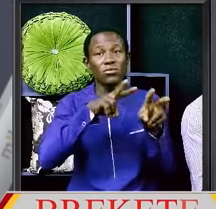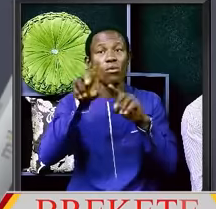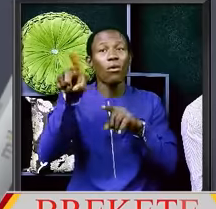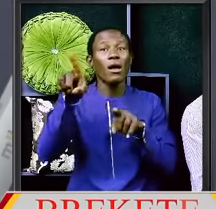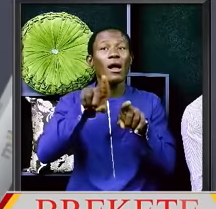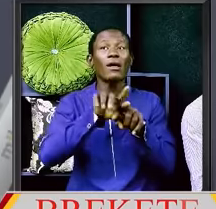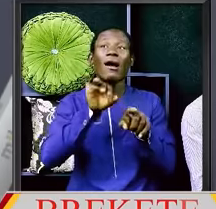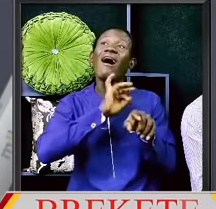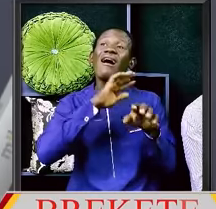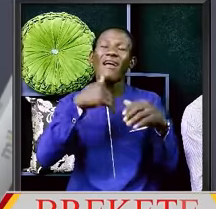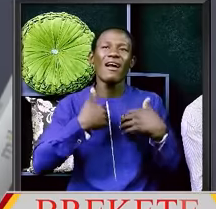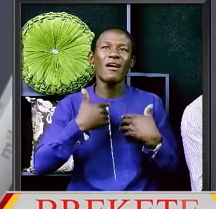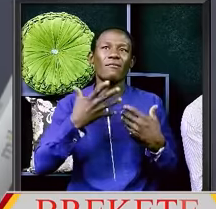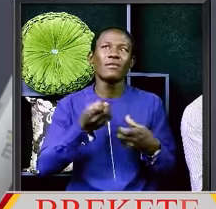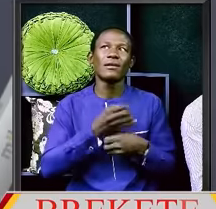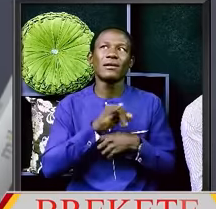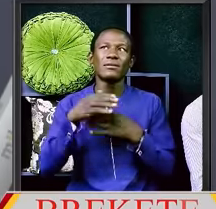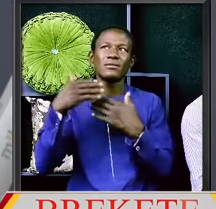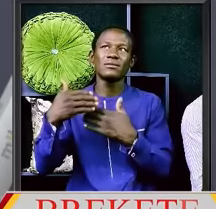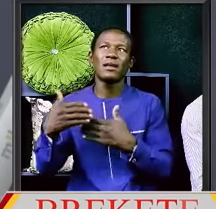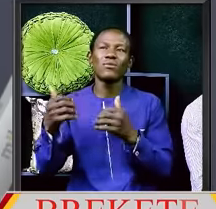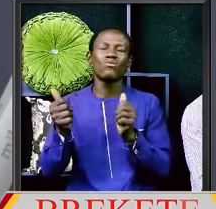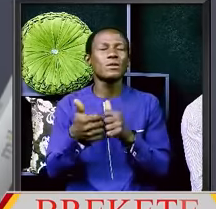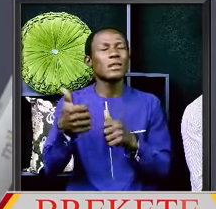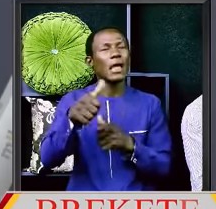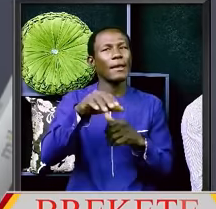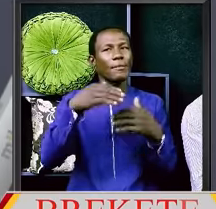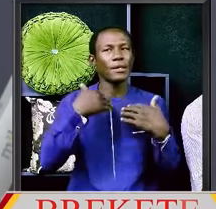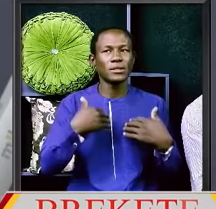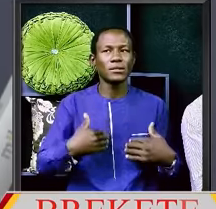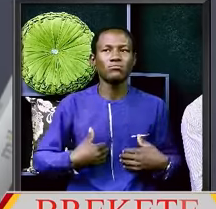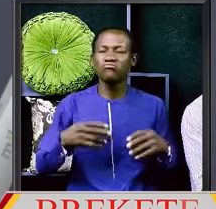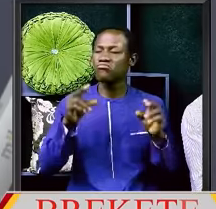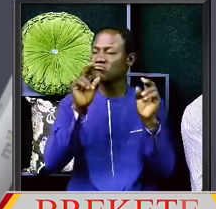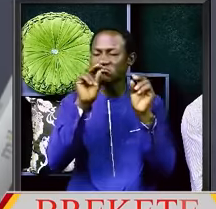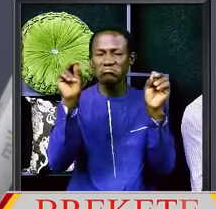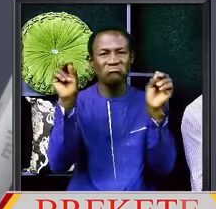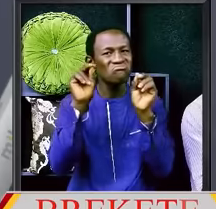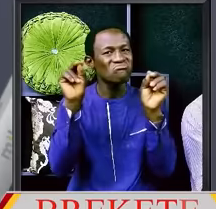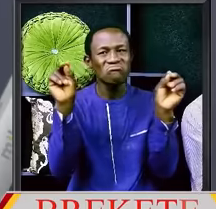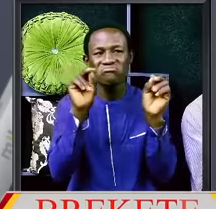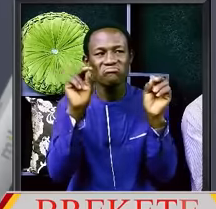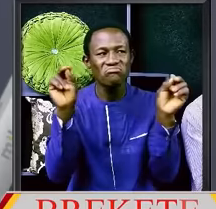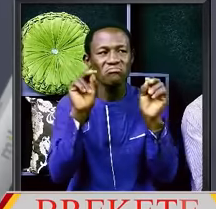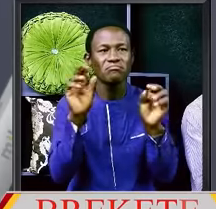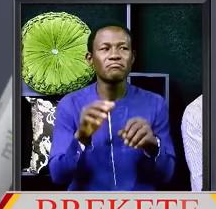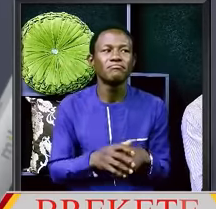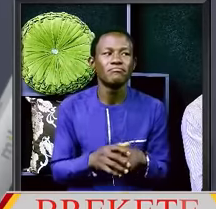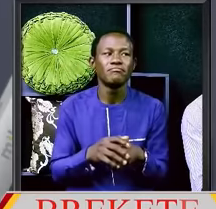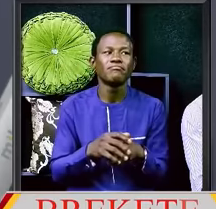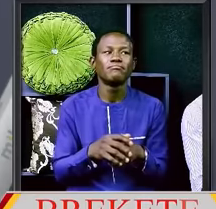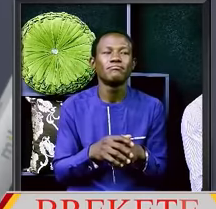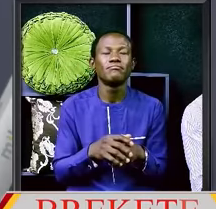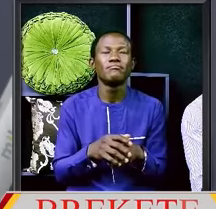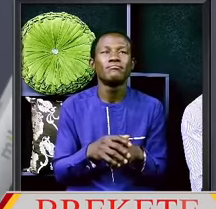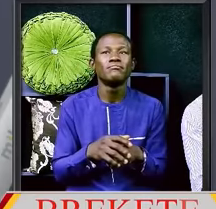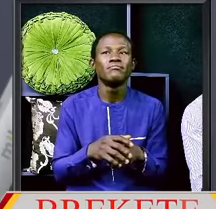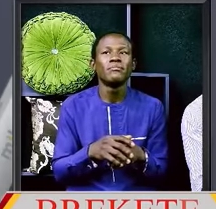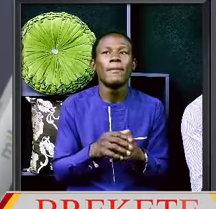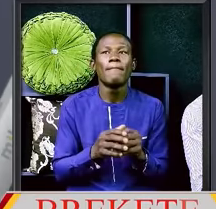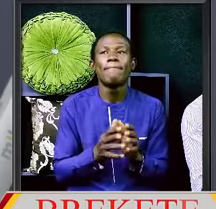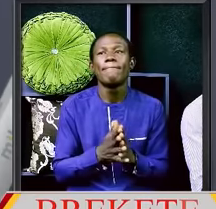I have taken side with anybody? Not at all, sir. But you see, after, you know why people thought that,